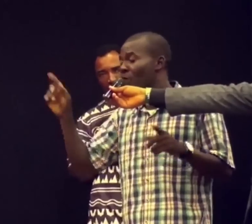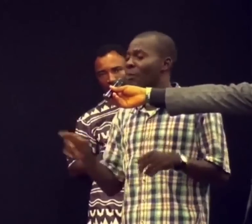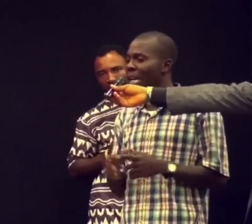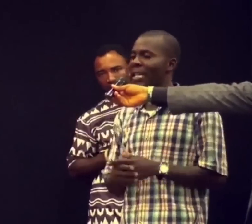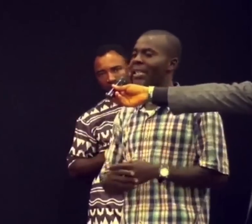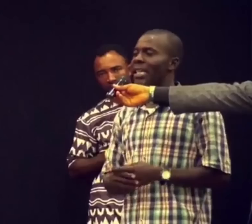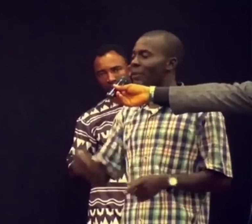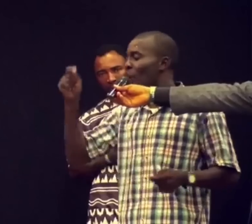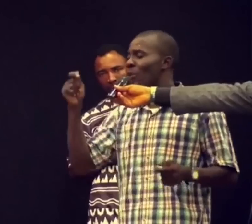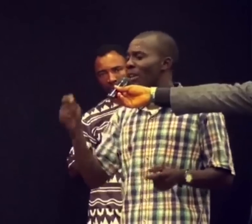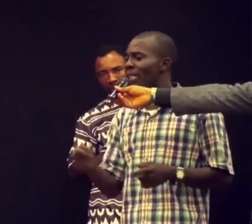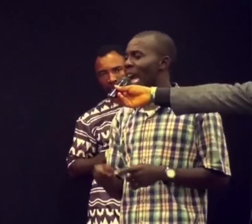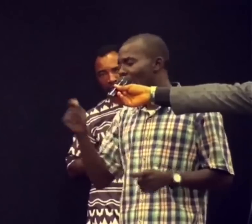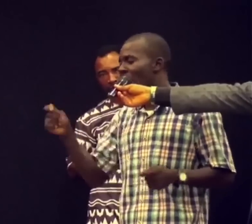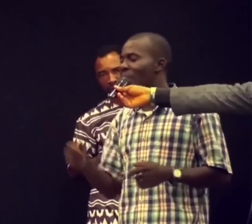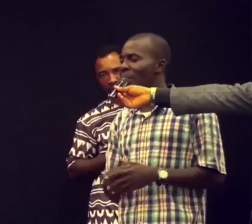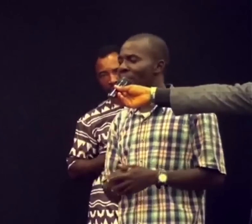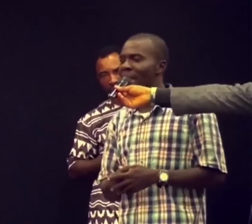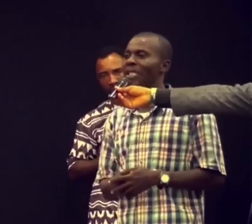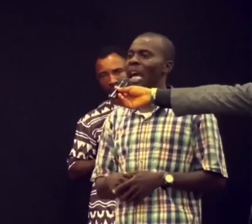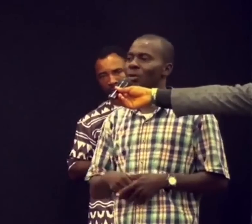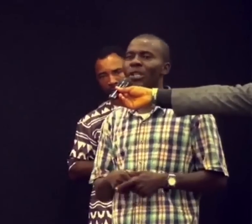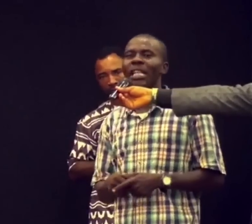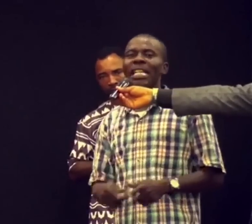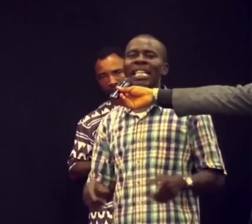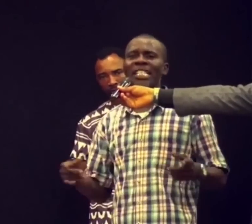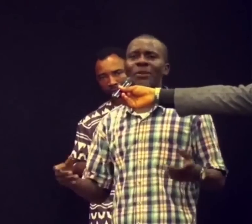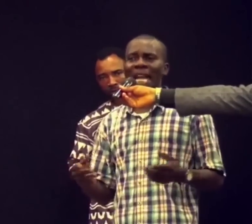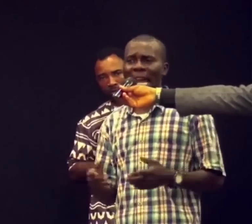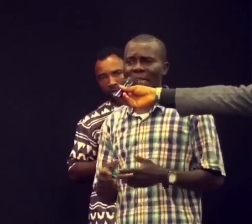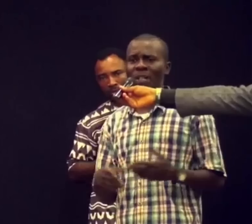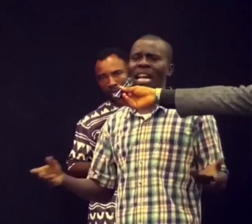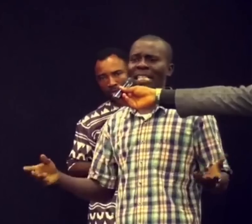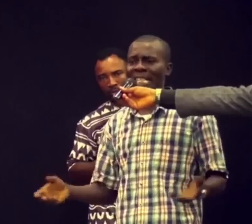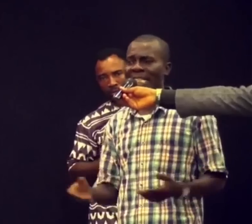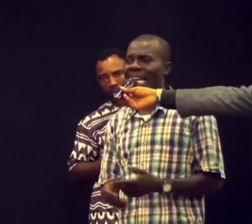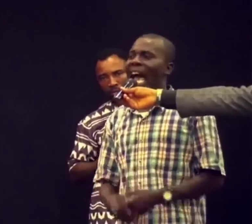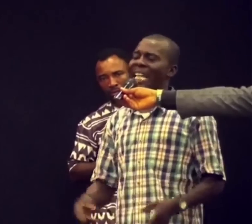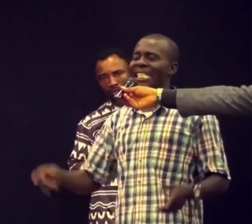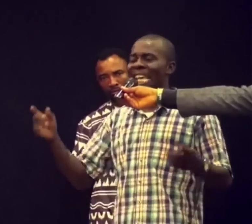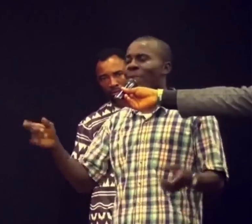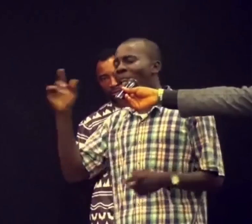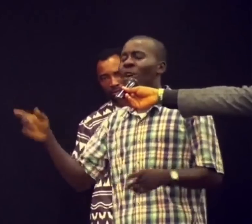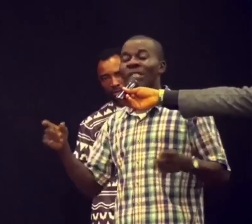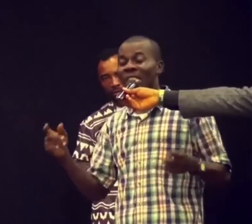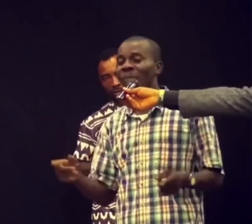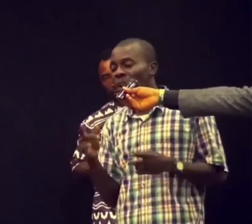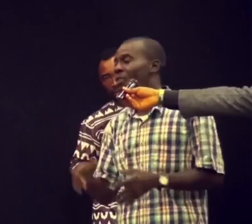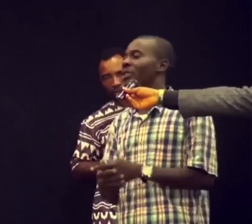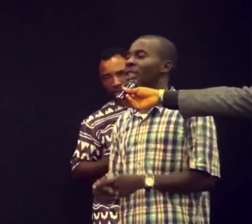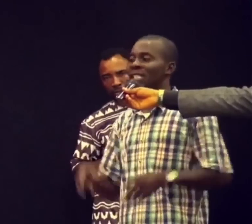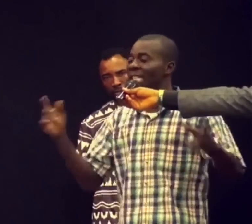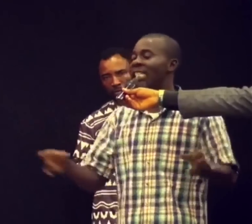12 o'clock prayer ni phone mi ring ni admin pe mi pe Mr. Lukman she ti ri alert mo la lati kini ati send part of 6